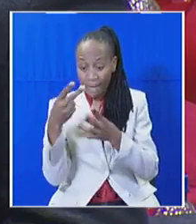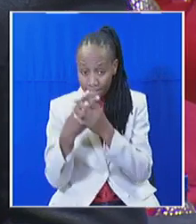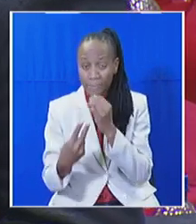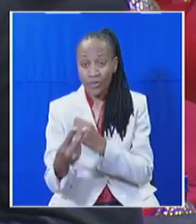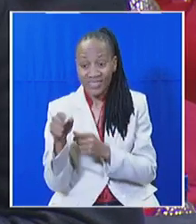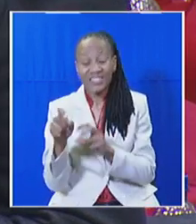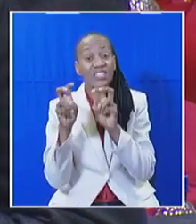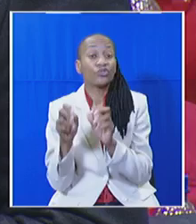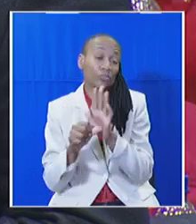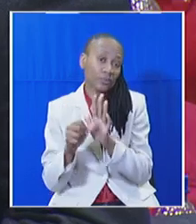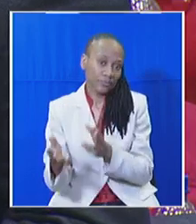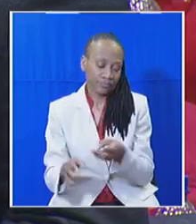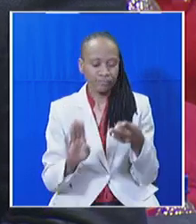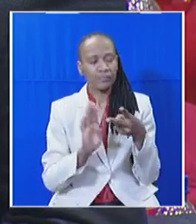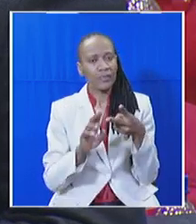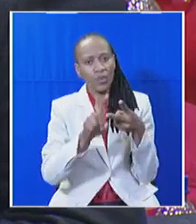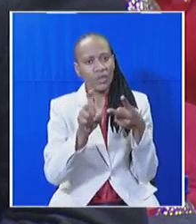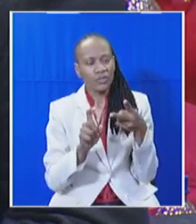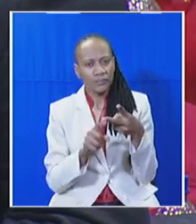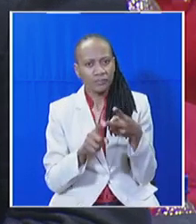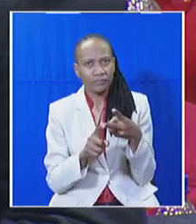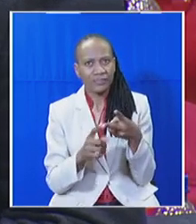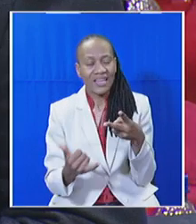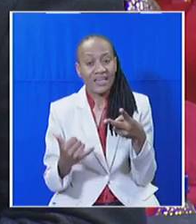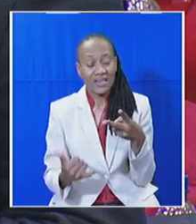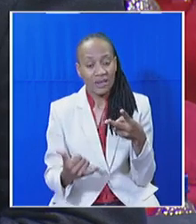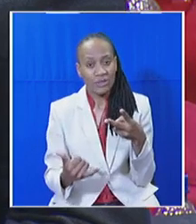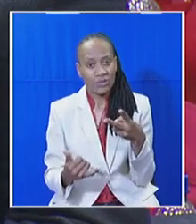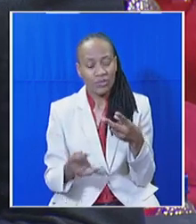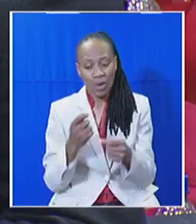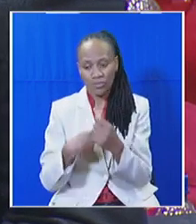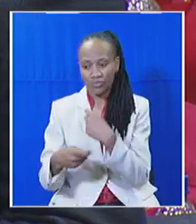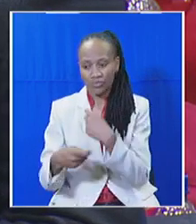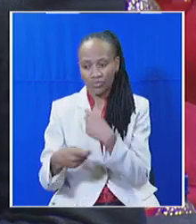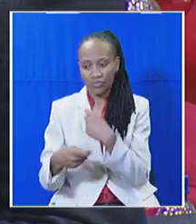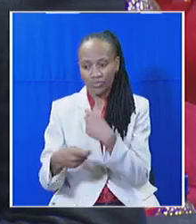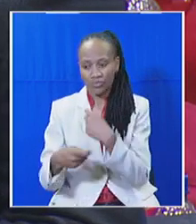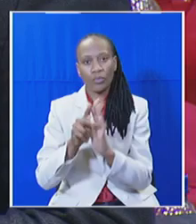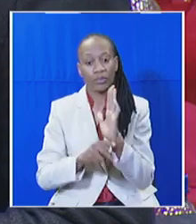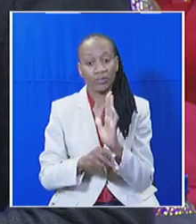is that now recently there's an issue of trade policy which we must deal with within the BRICS complex.